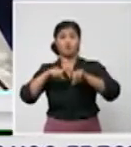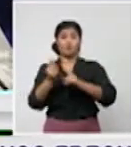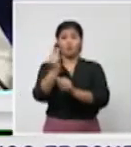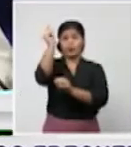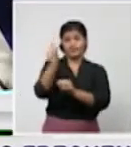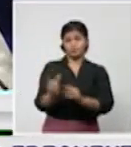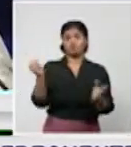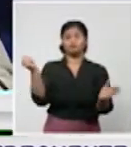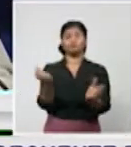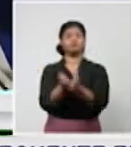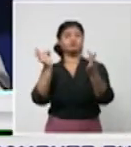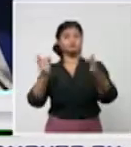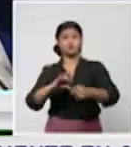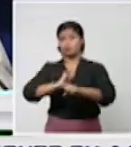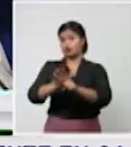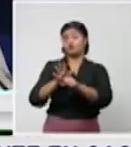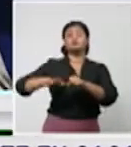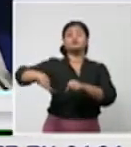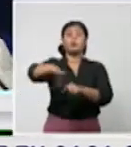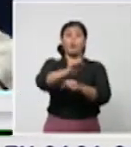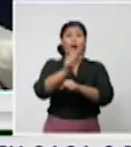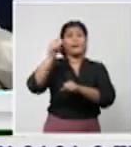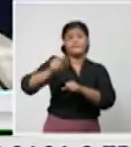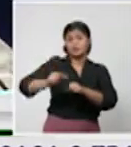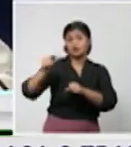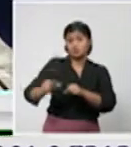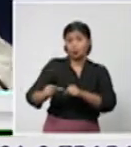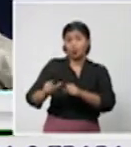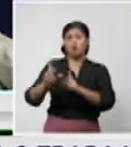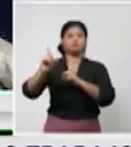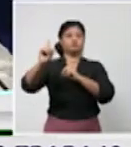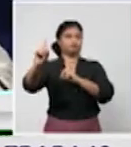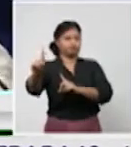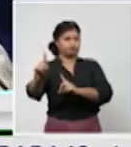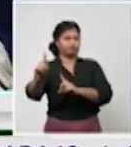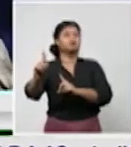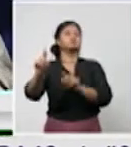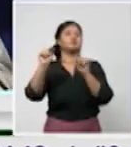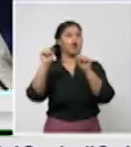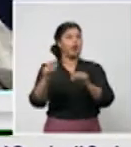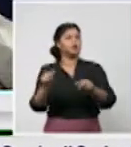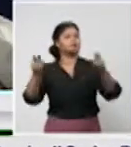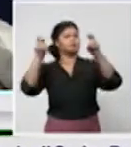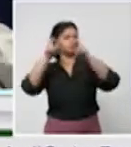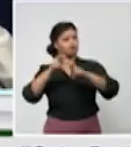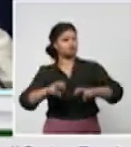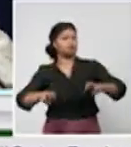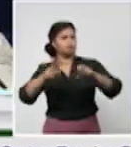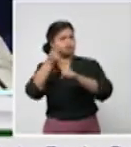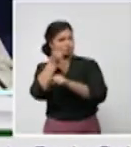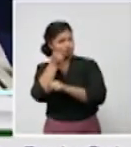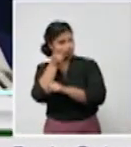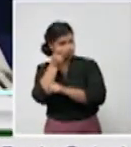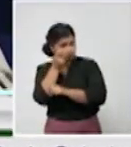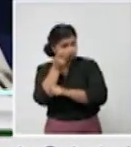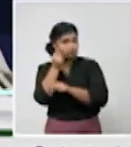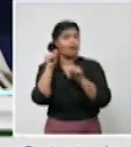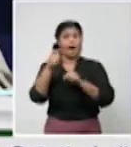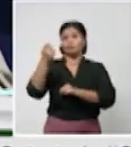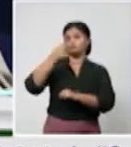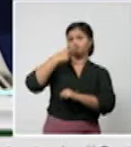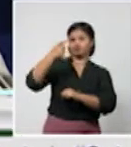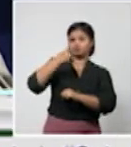at the moment of the test. And as to answer some questions, there could be patients who may not show any symptoms during the illness